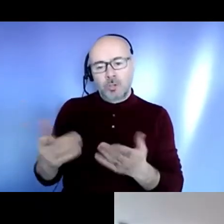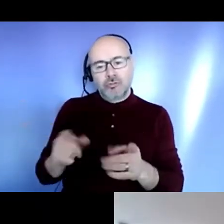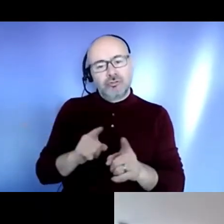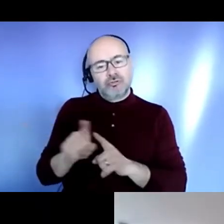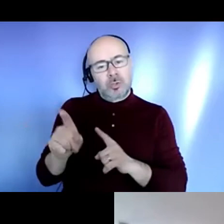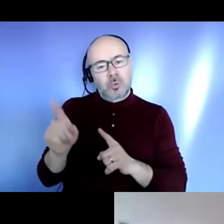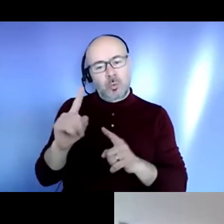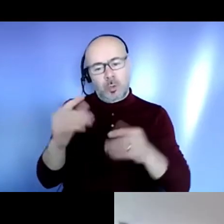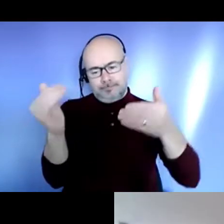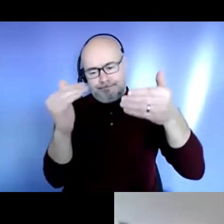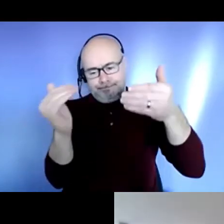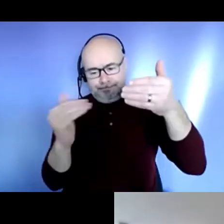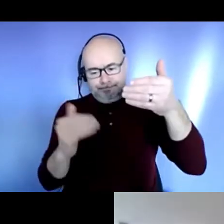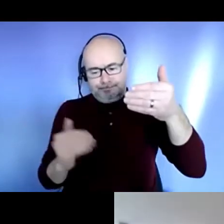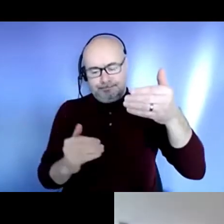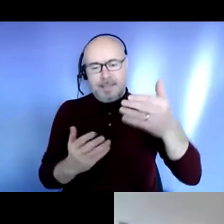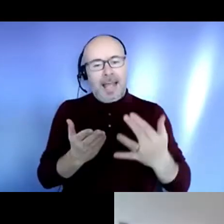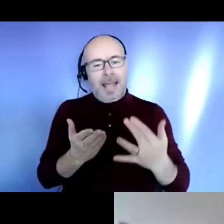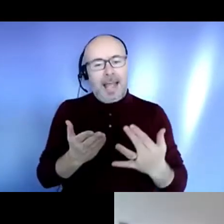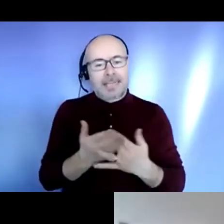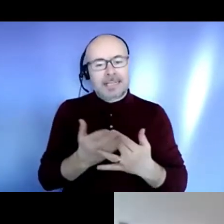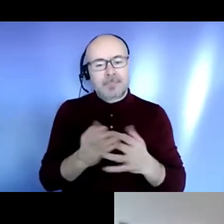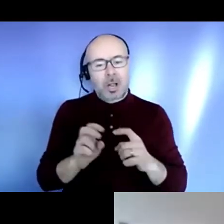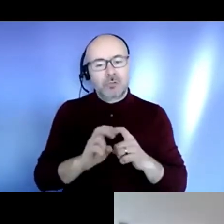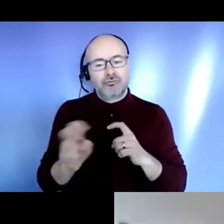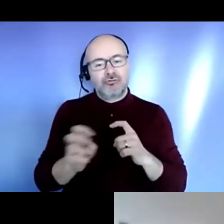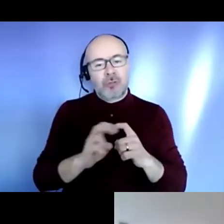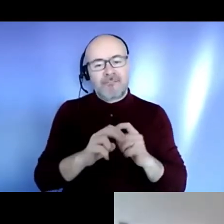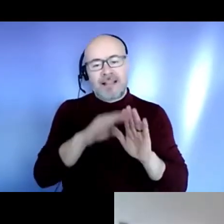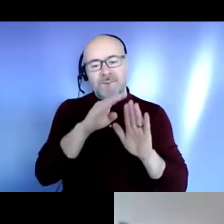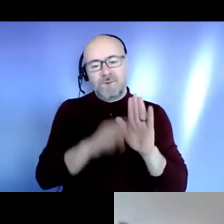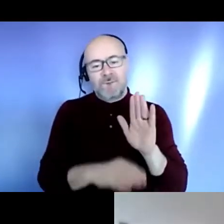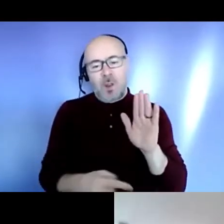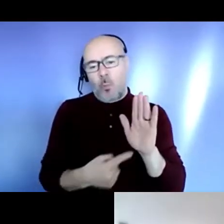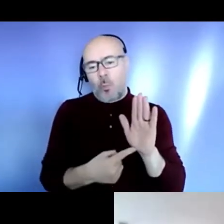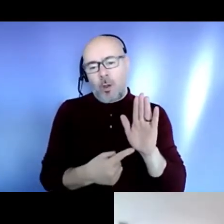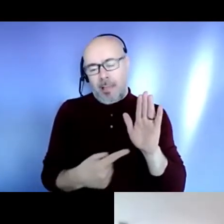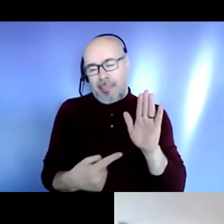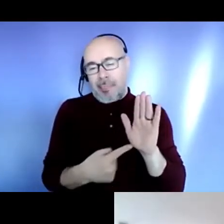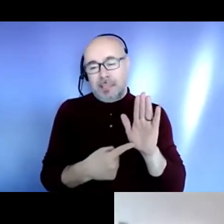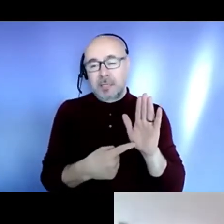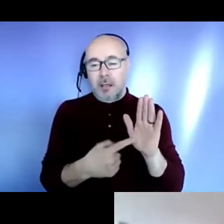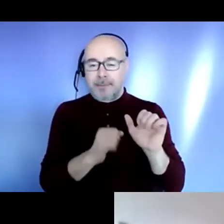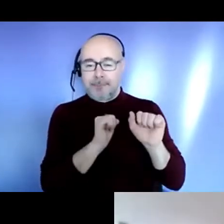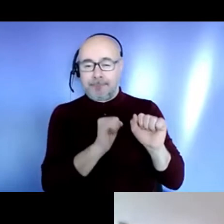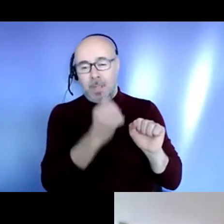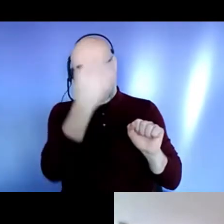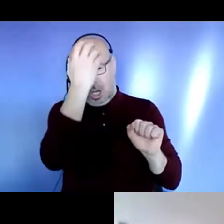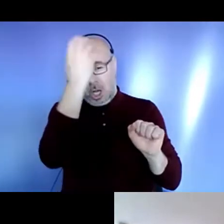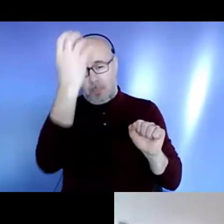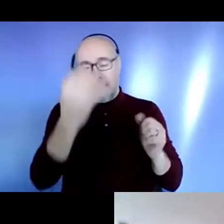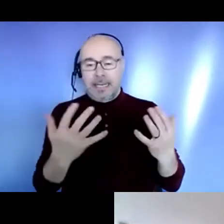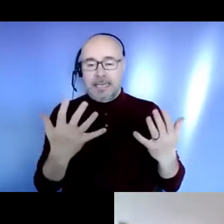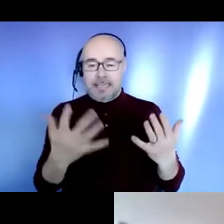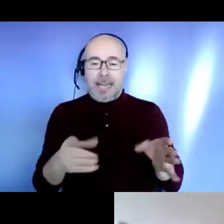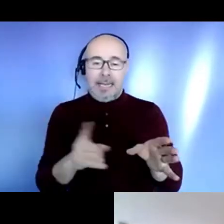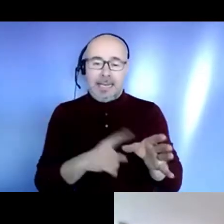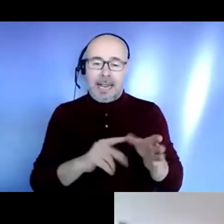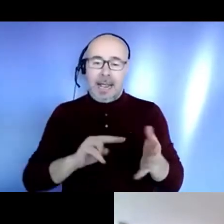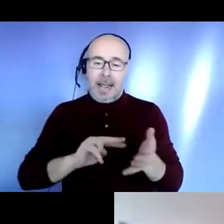the Accessible Travel Framework, which you'll know is the government's 10-year plan to improve public transport for disabled